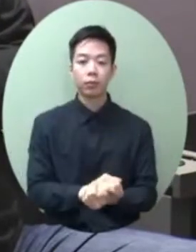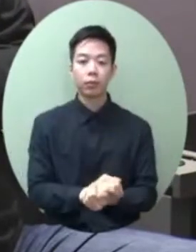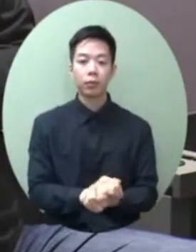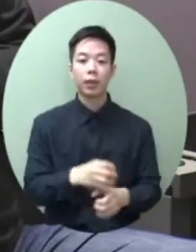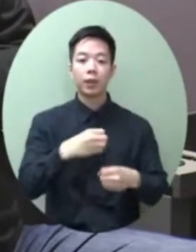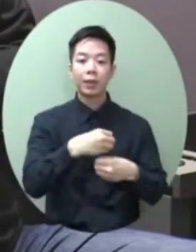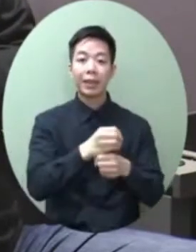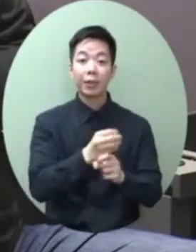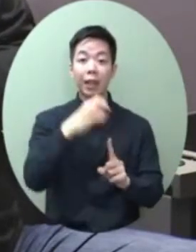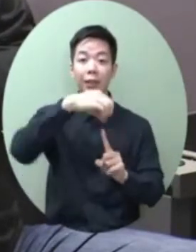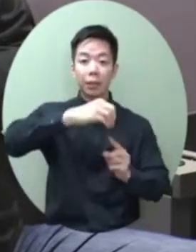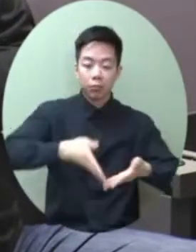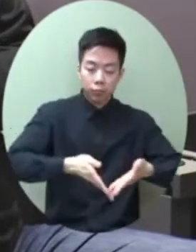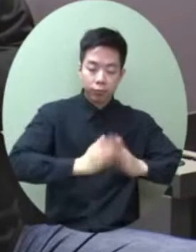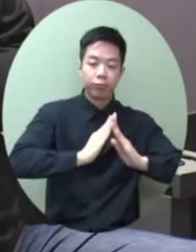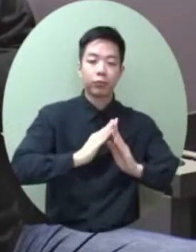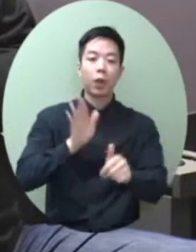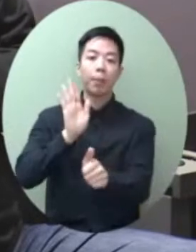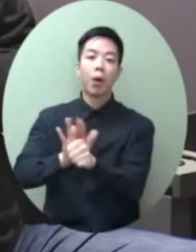to